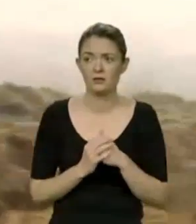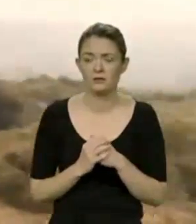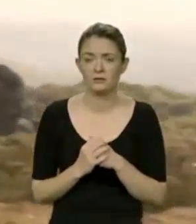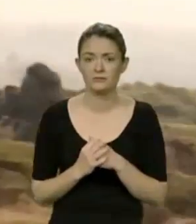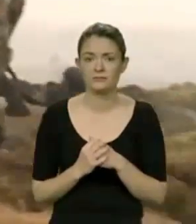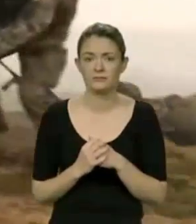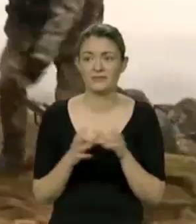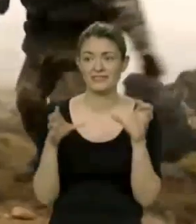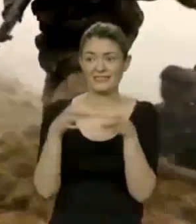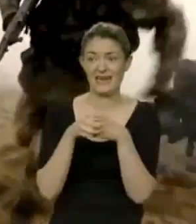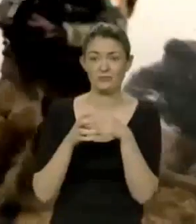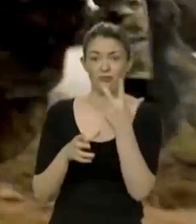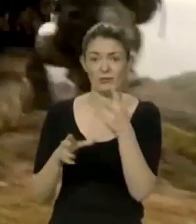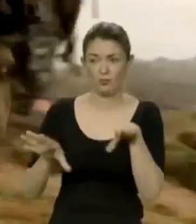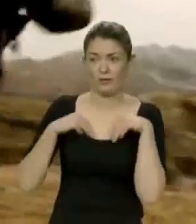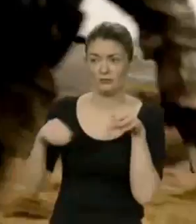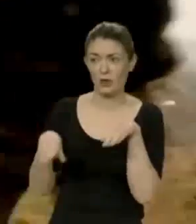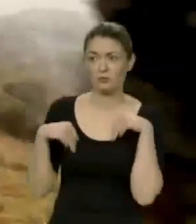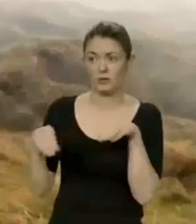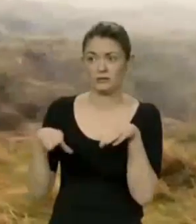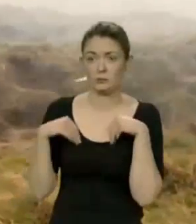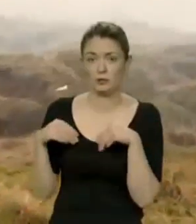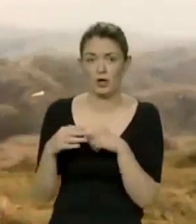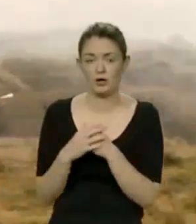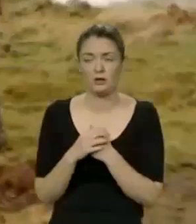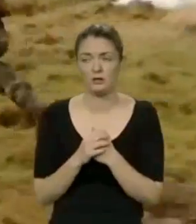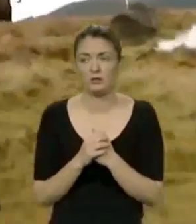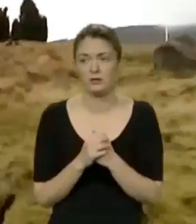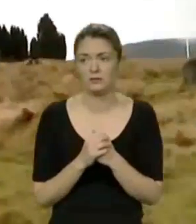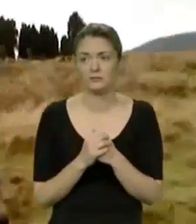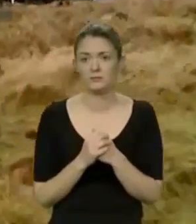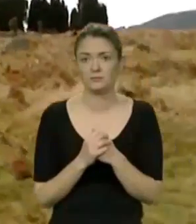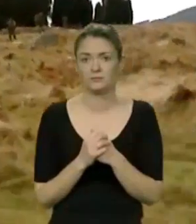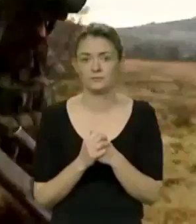Section 3, withdraw!